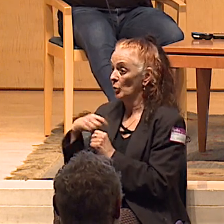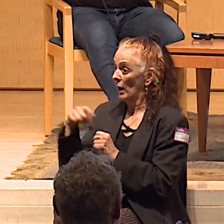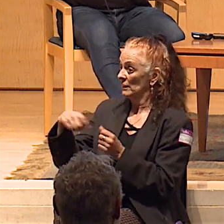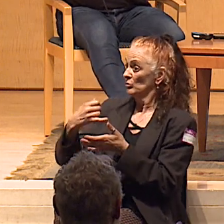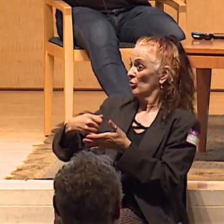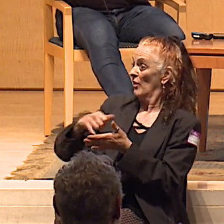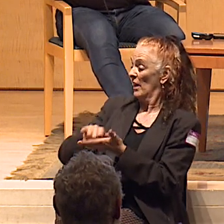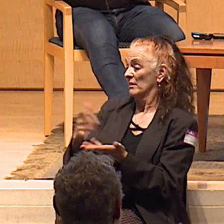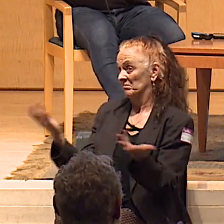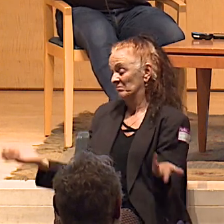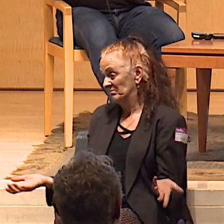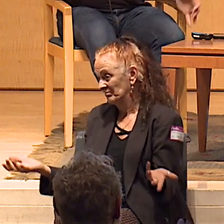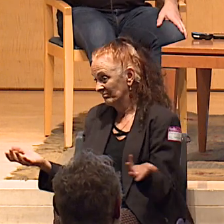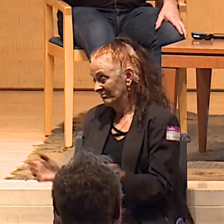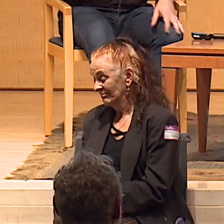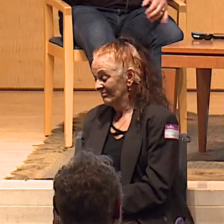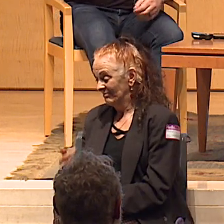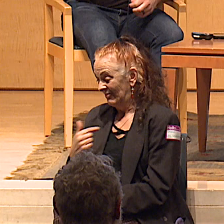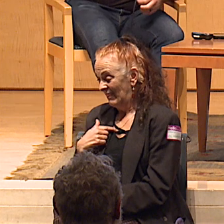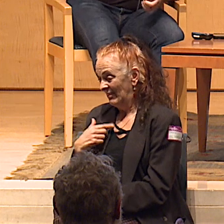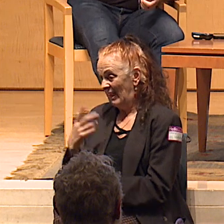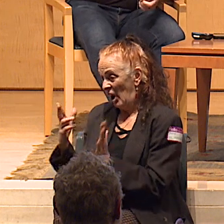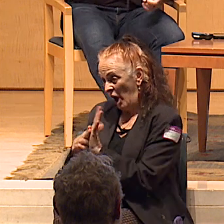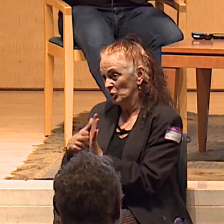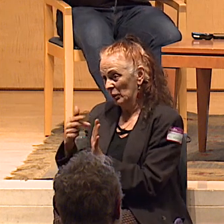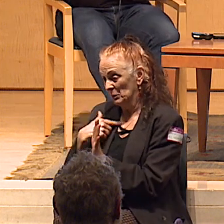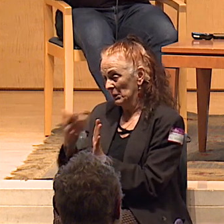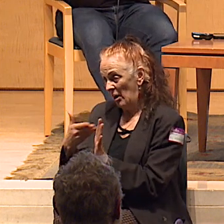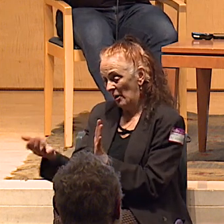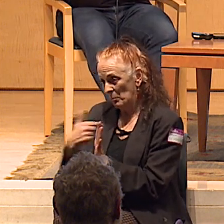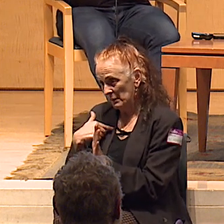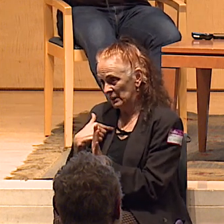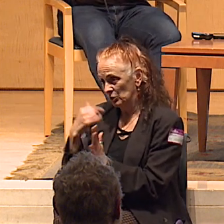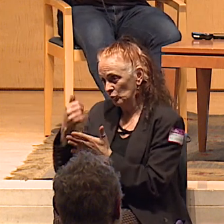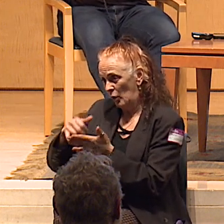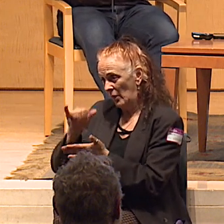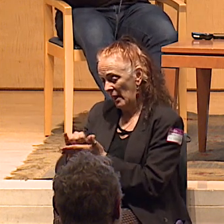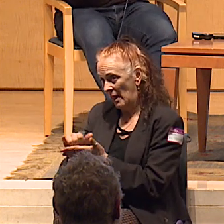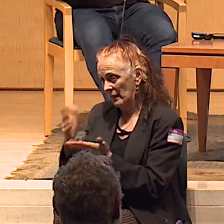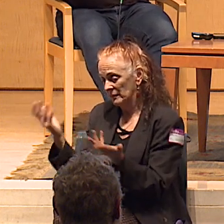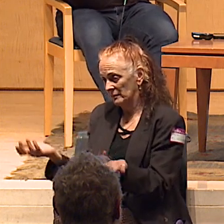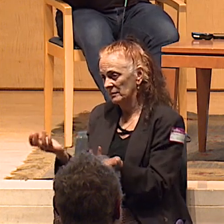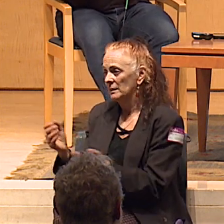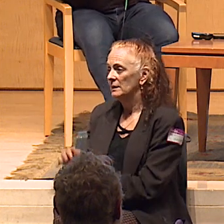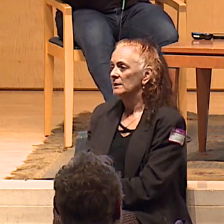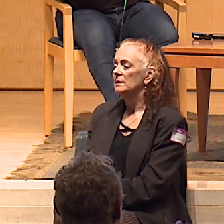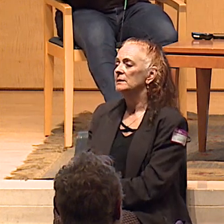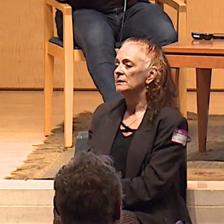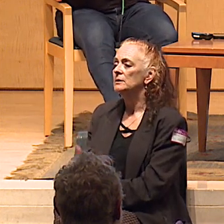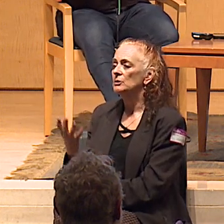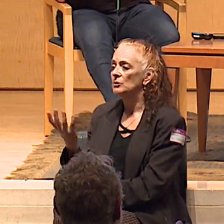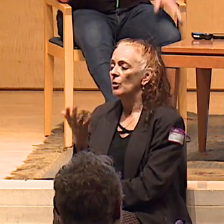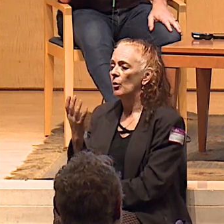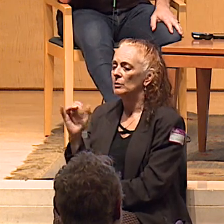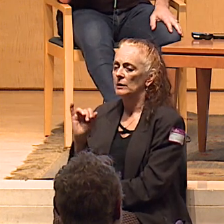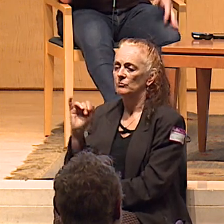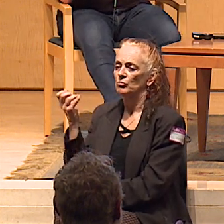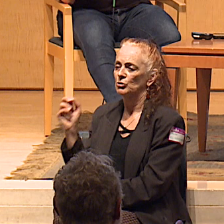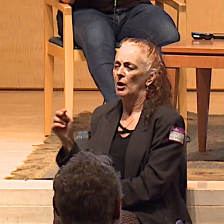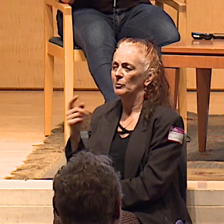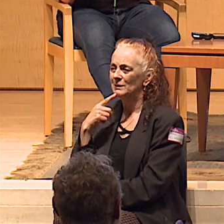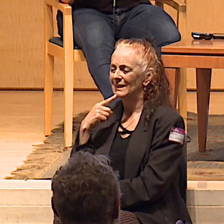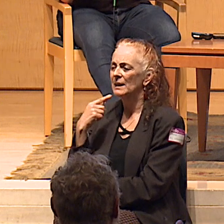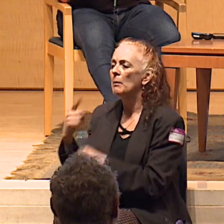mean, it was my contractually obligated to draw this. But it does sort of bring up what John was saying about